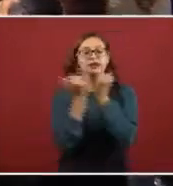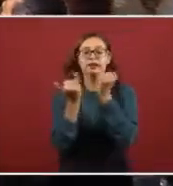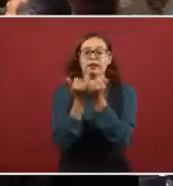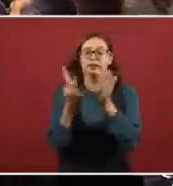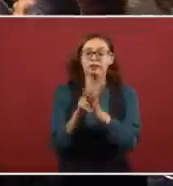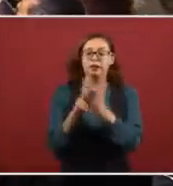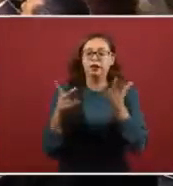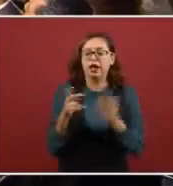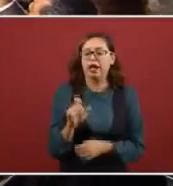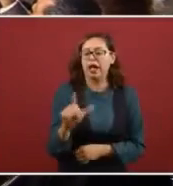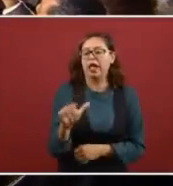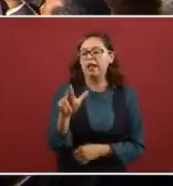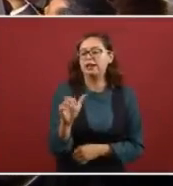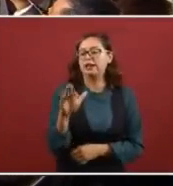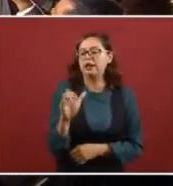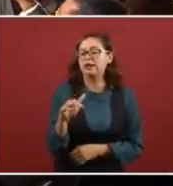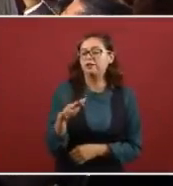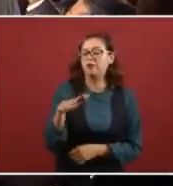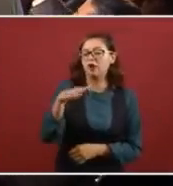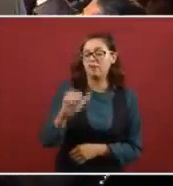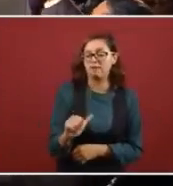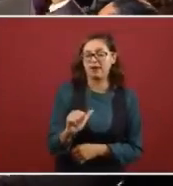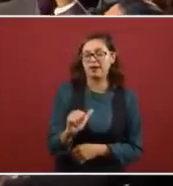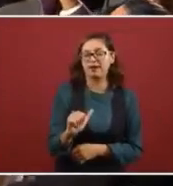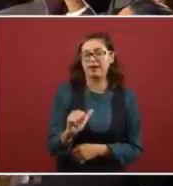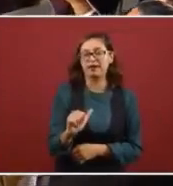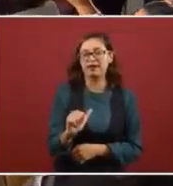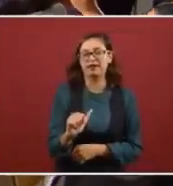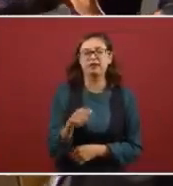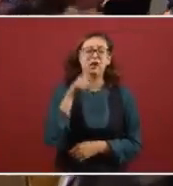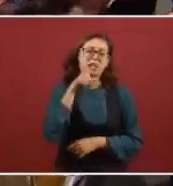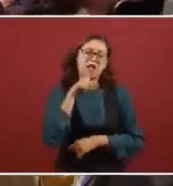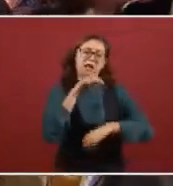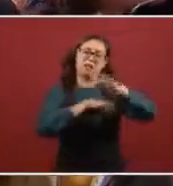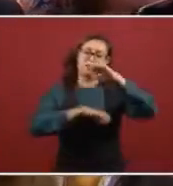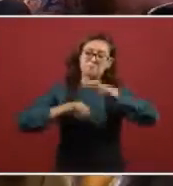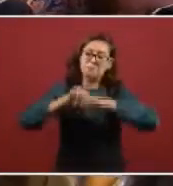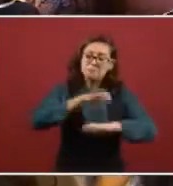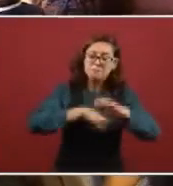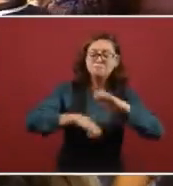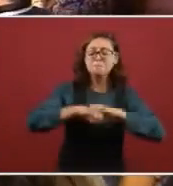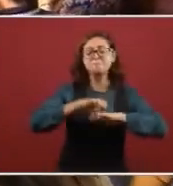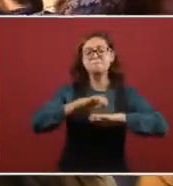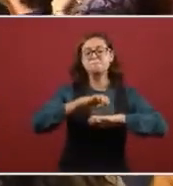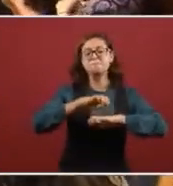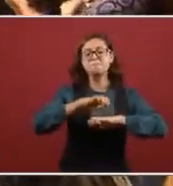from Reforma de que una empresa de that a company